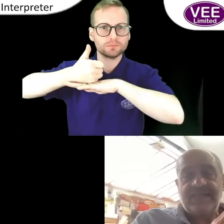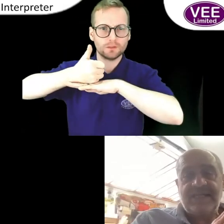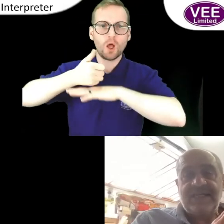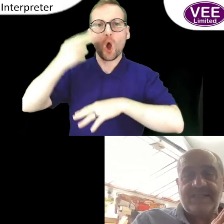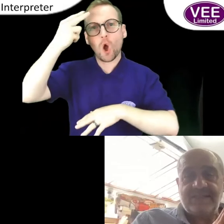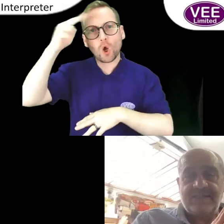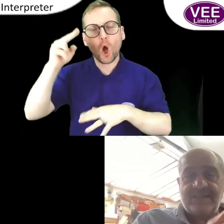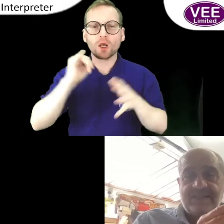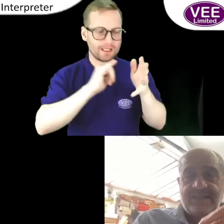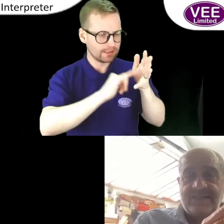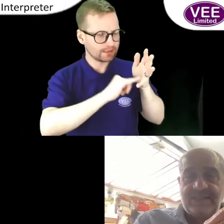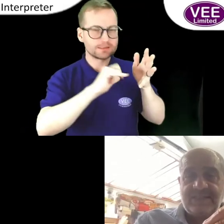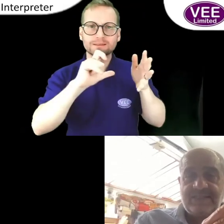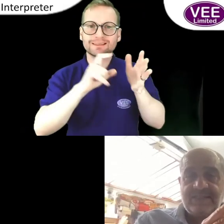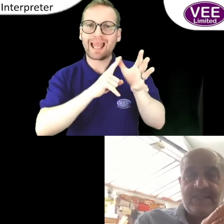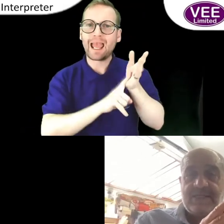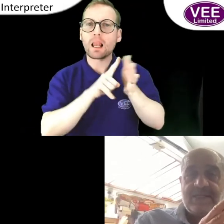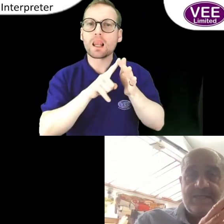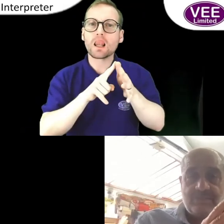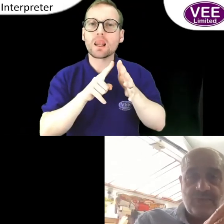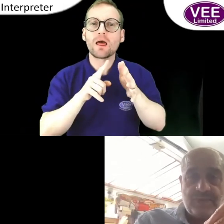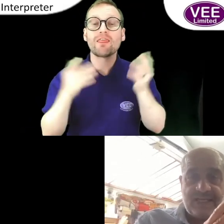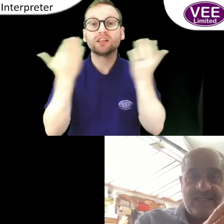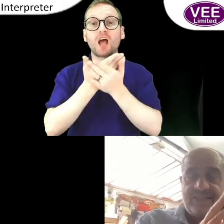called Scaling the Dark Seas,